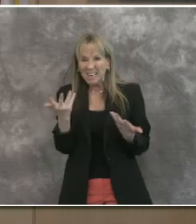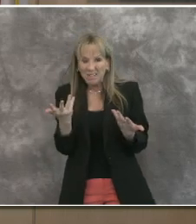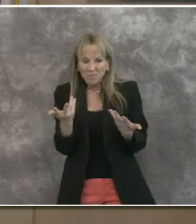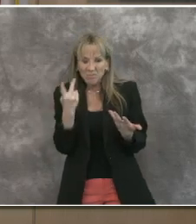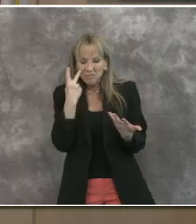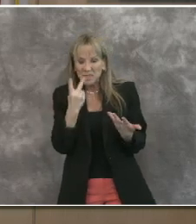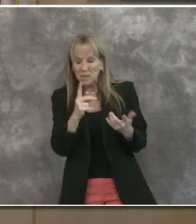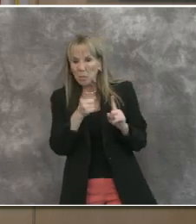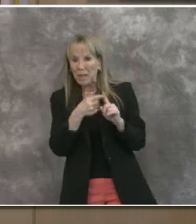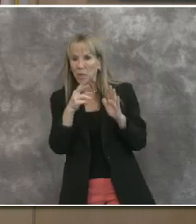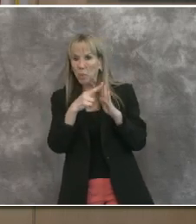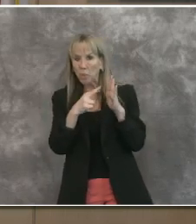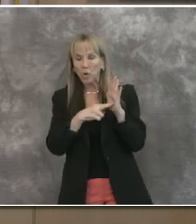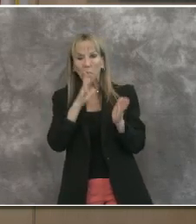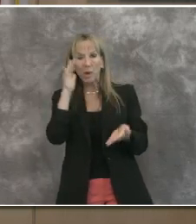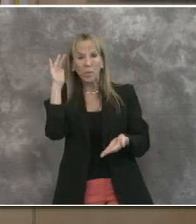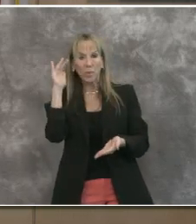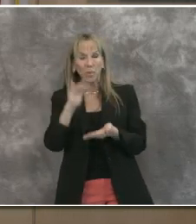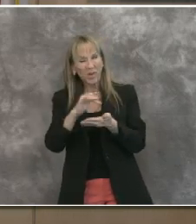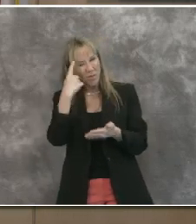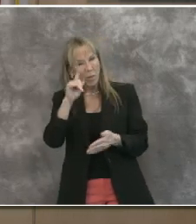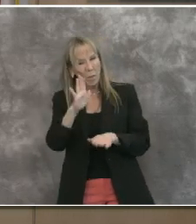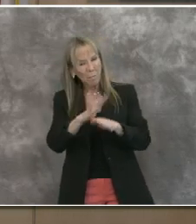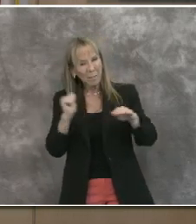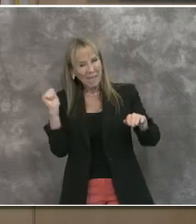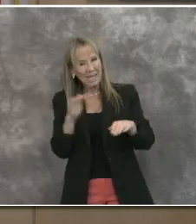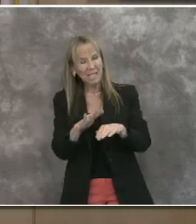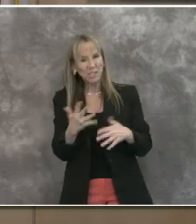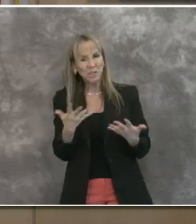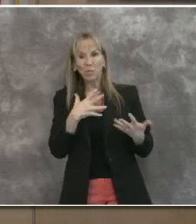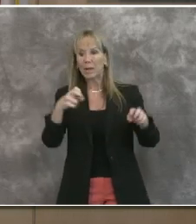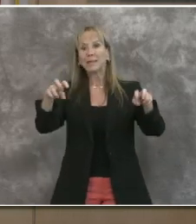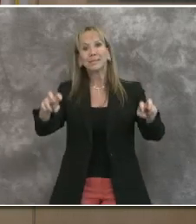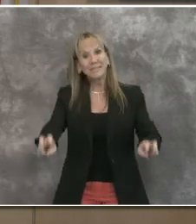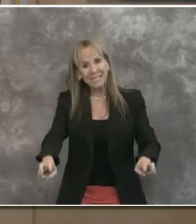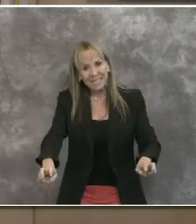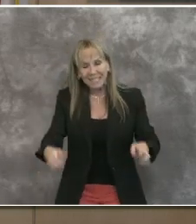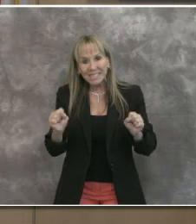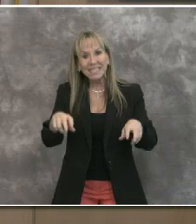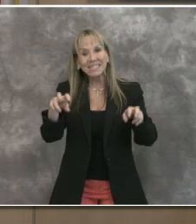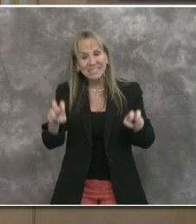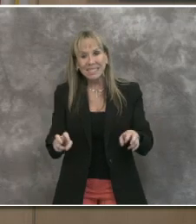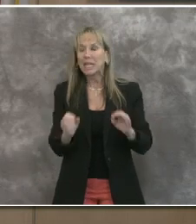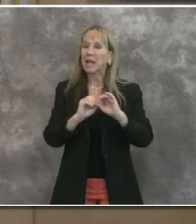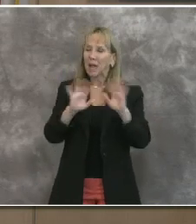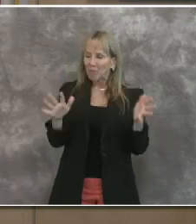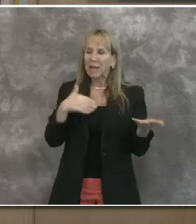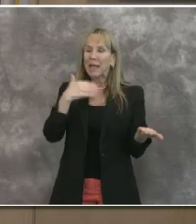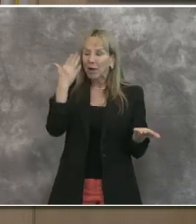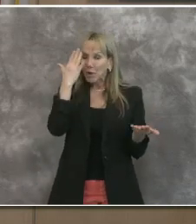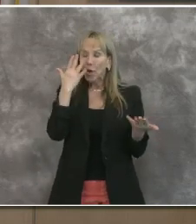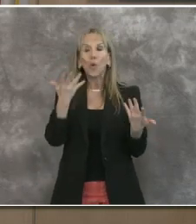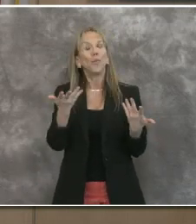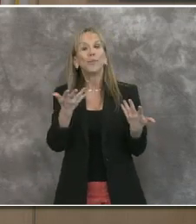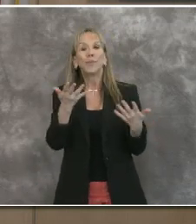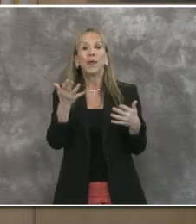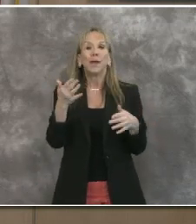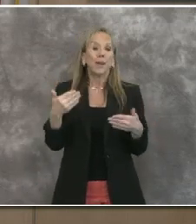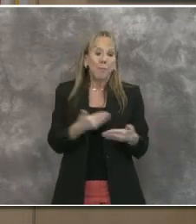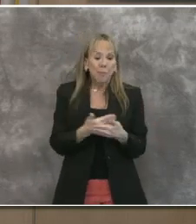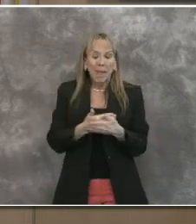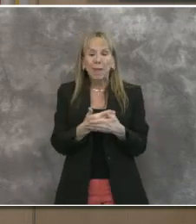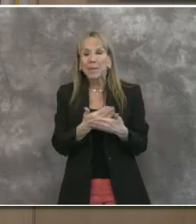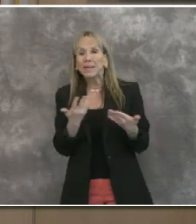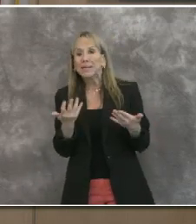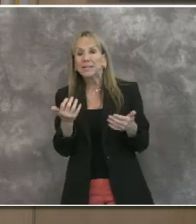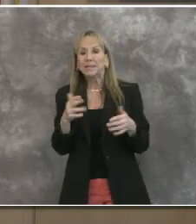when the rules will be loosened at the beaches, specifically the ability to sit down? Obviously, the beach is not an option for families with babies or toddlers under the